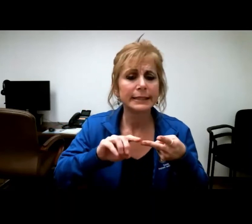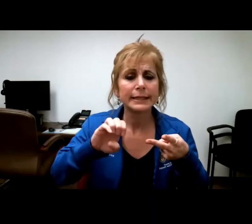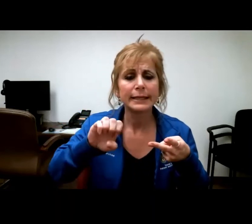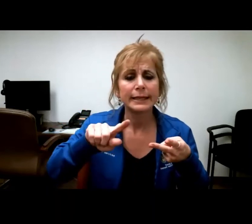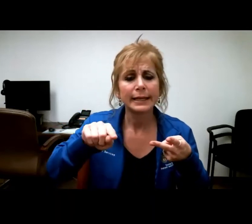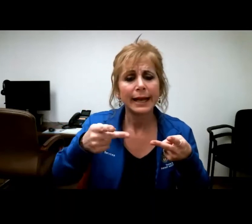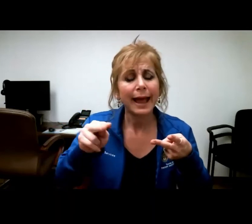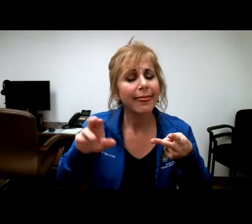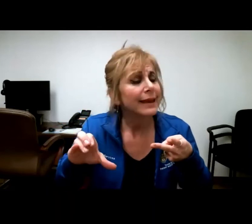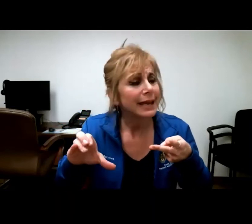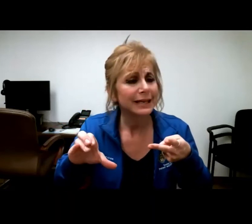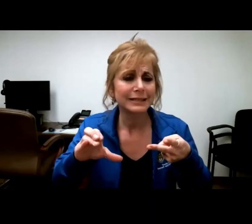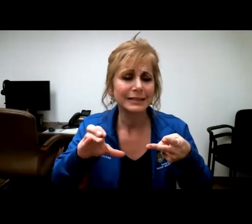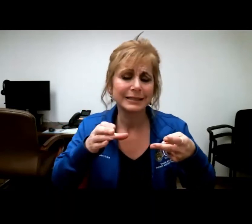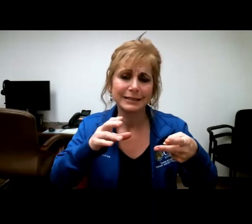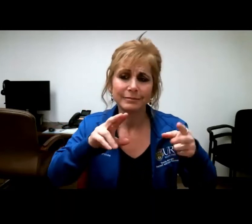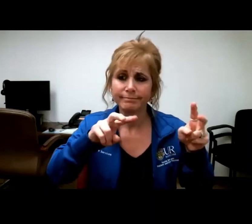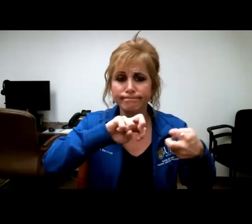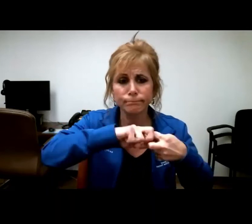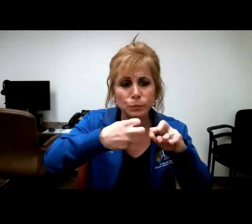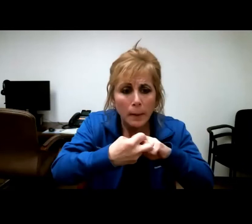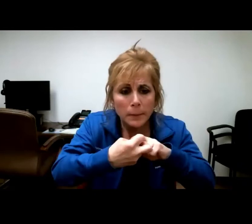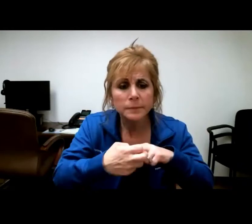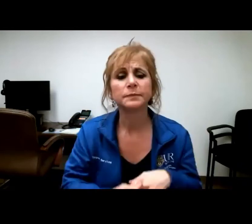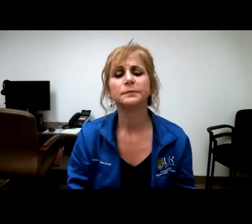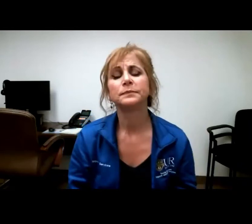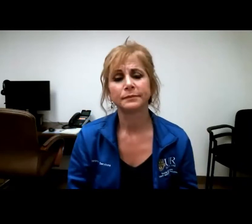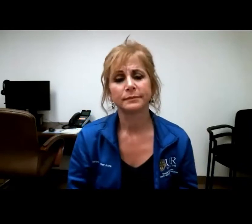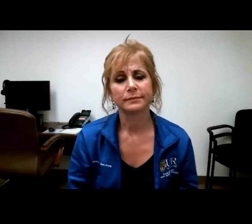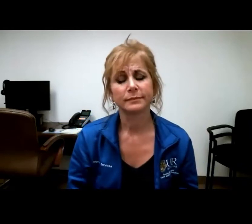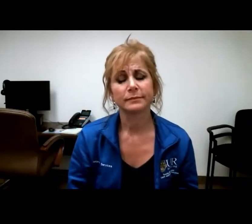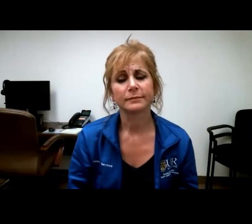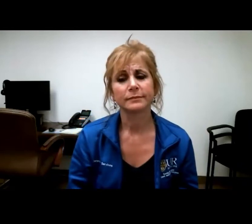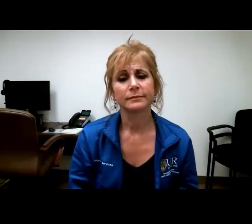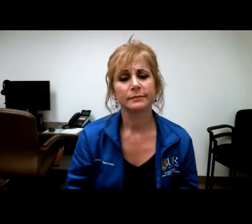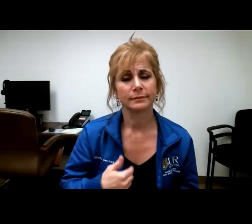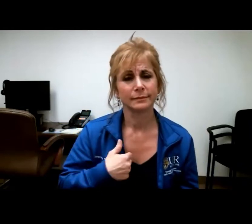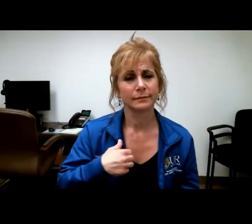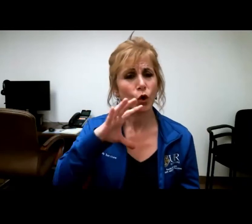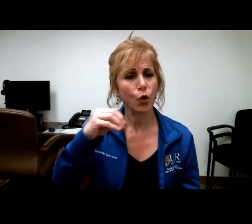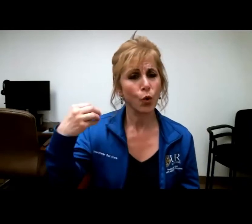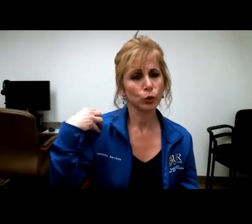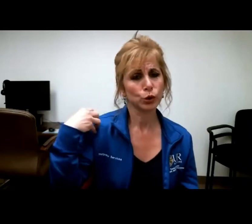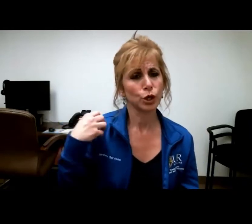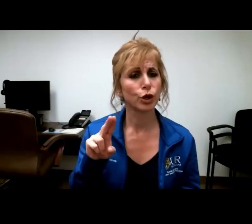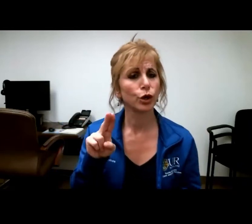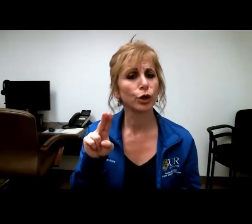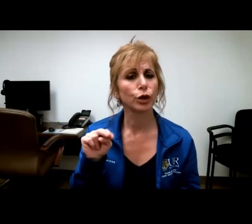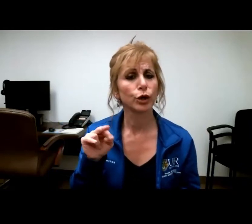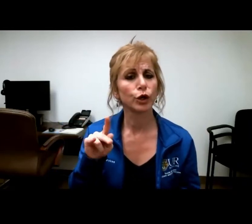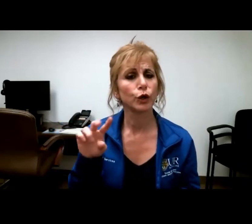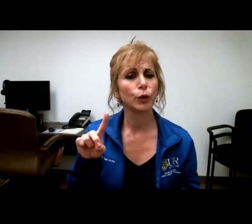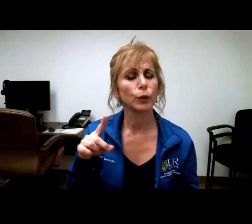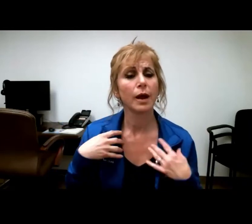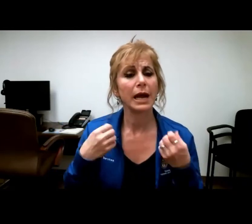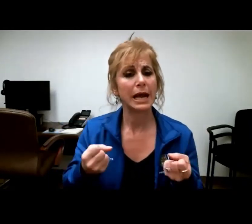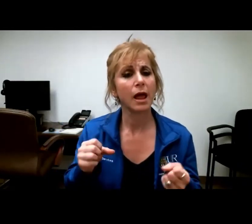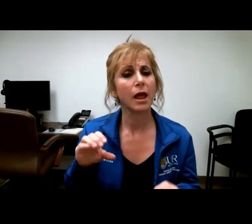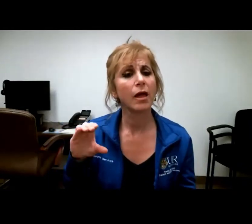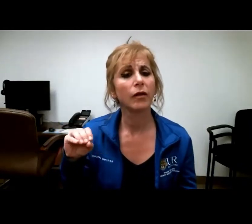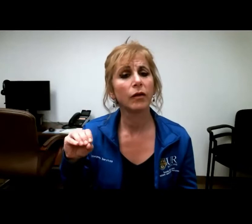the co-chair, or the outgoing co-chair of the Latino Health Coalition. This is the last month. I'm a